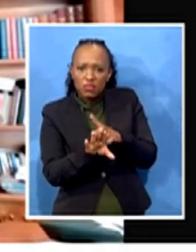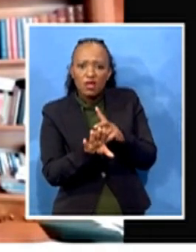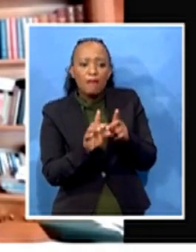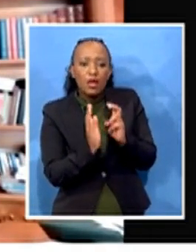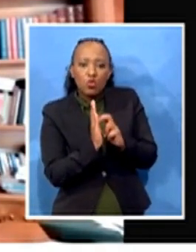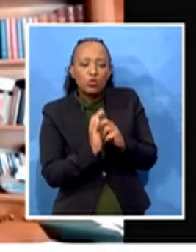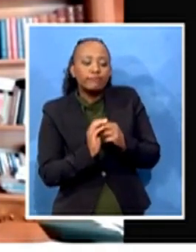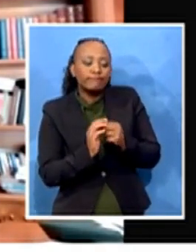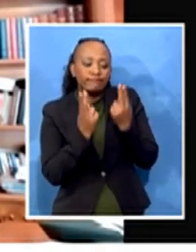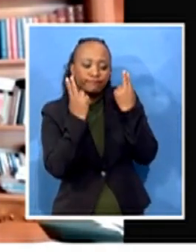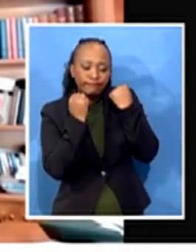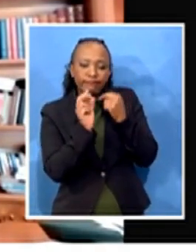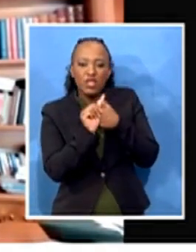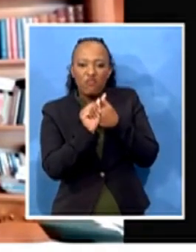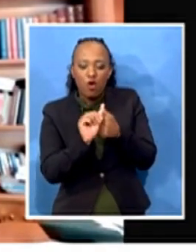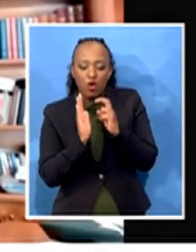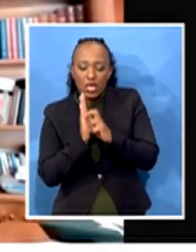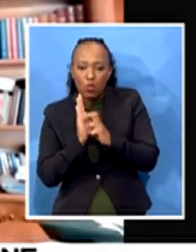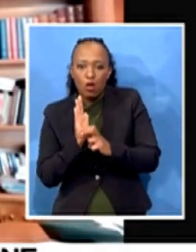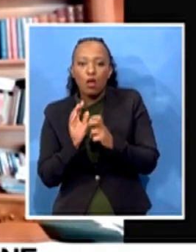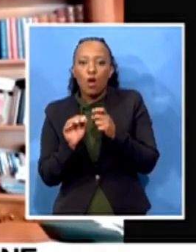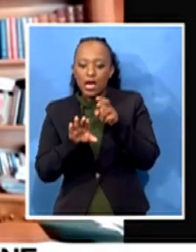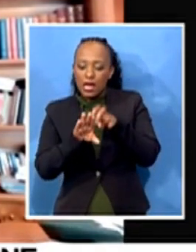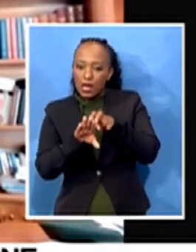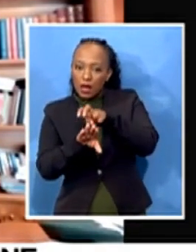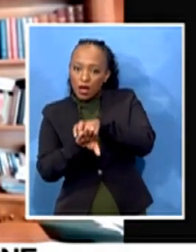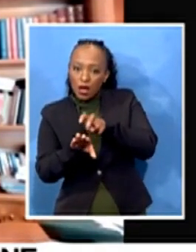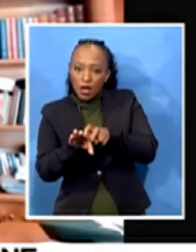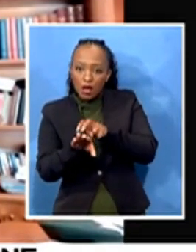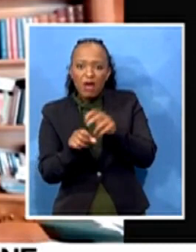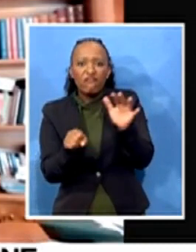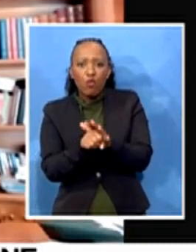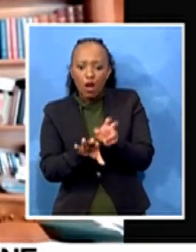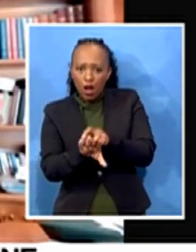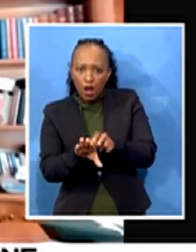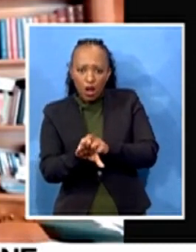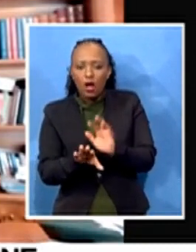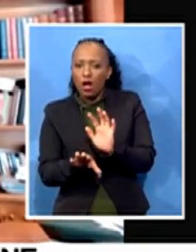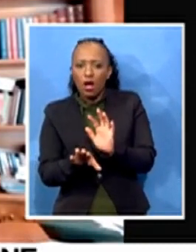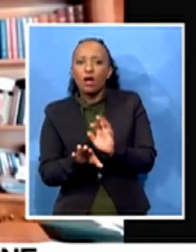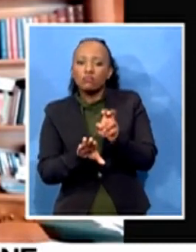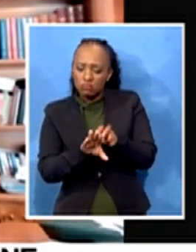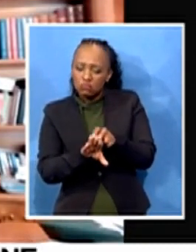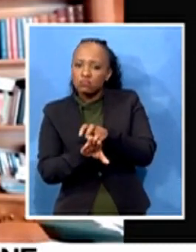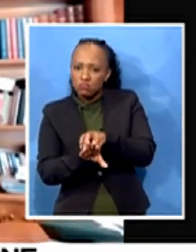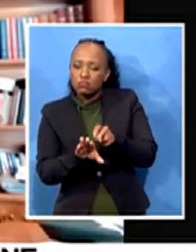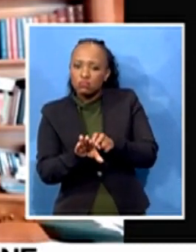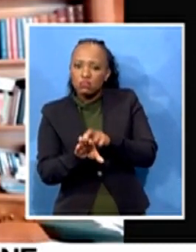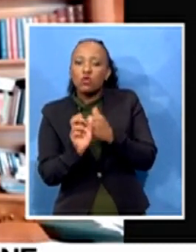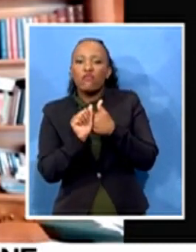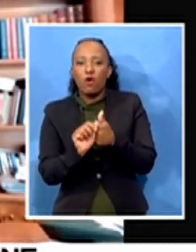regulations that were put in place during the lockdown. I want to take this